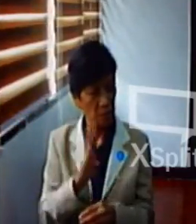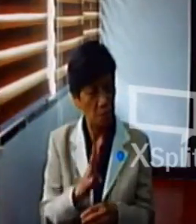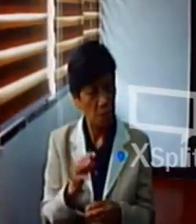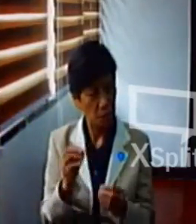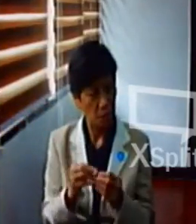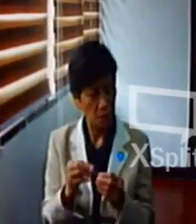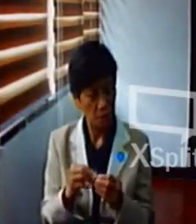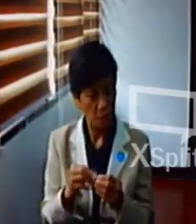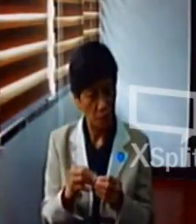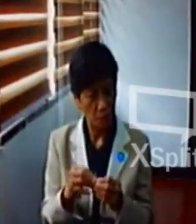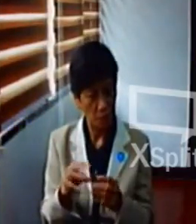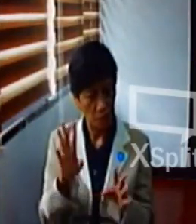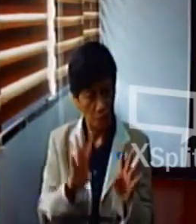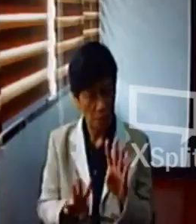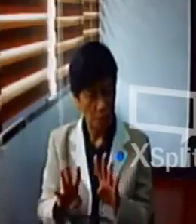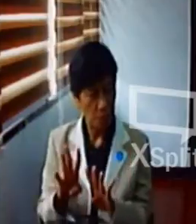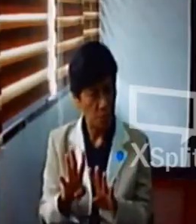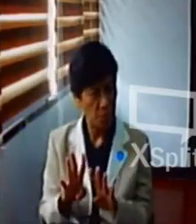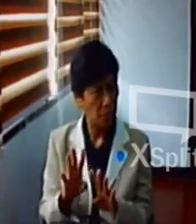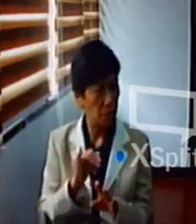is,